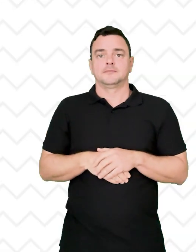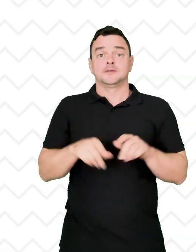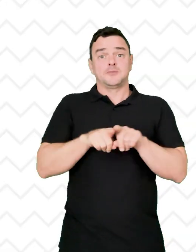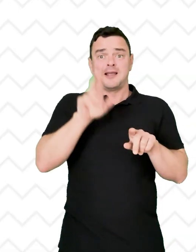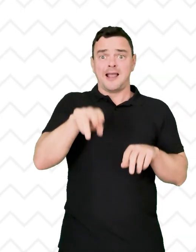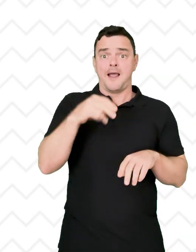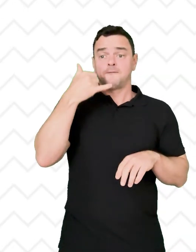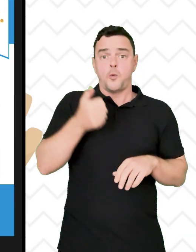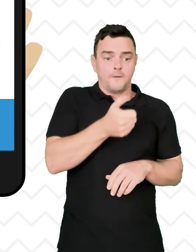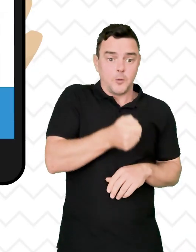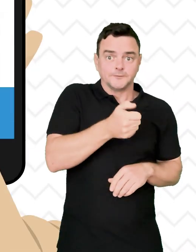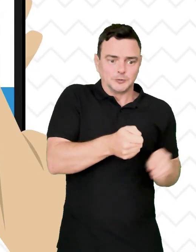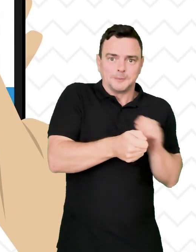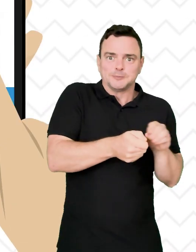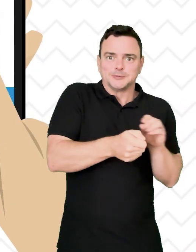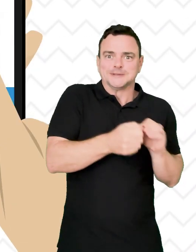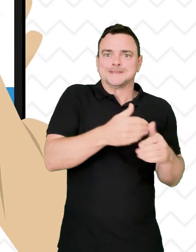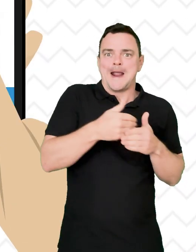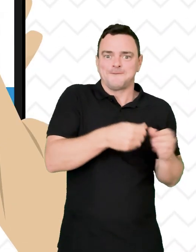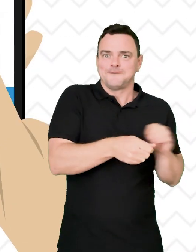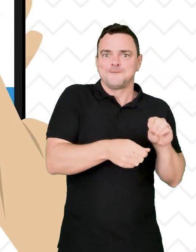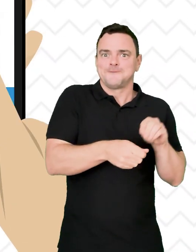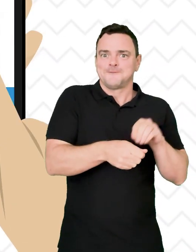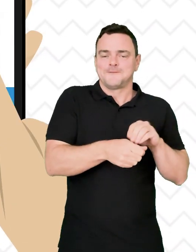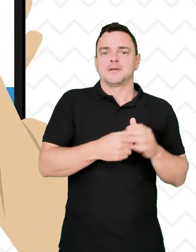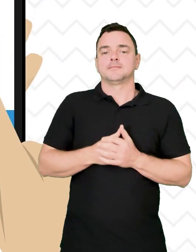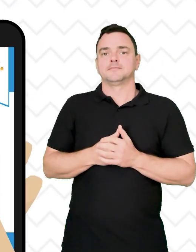emergency. Keep a photo of it on your phone.